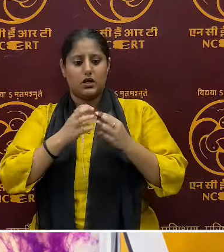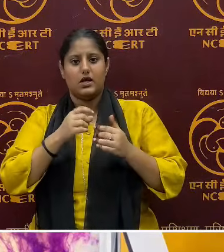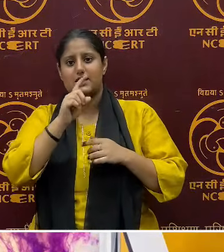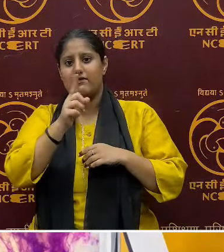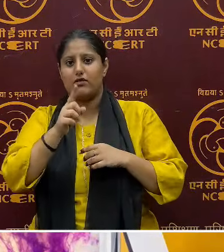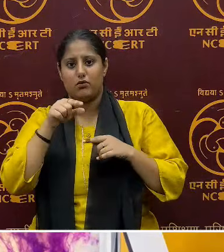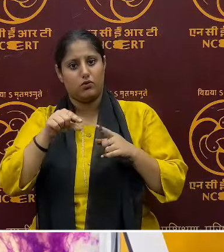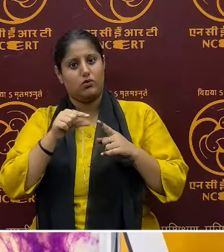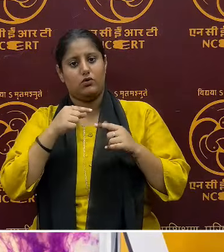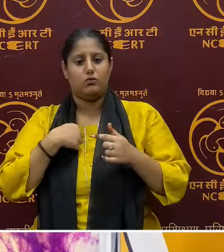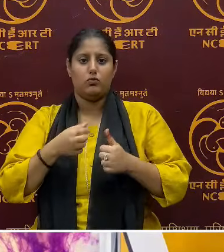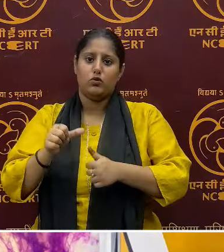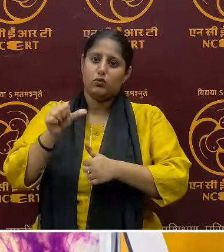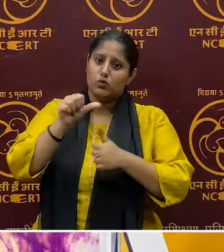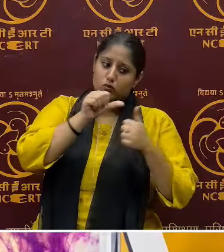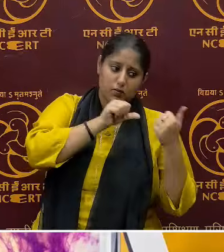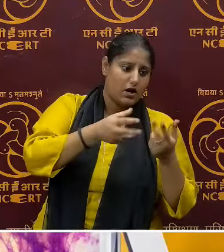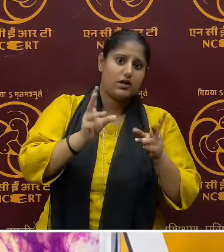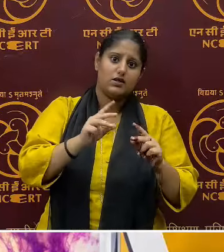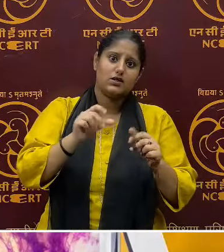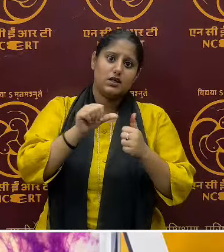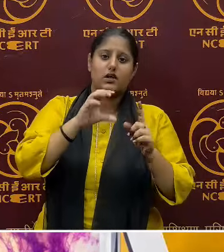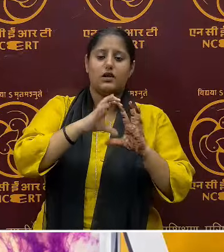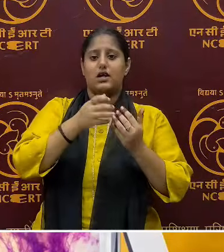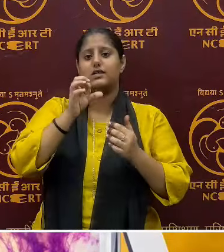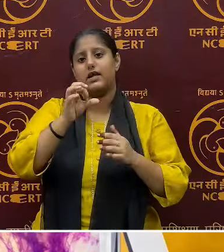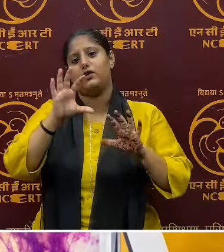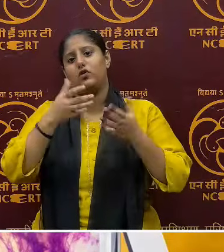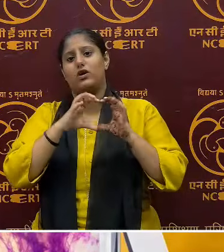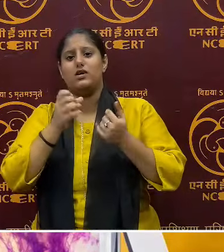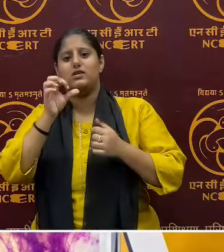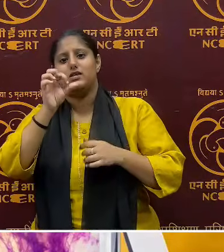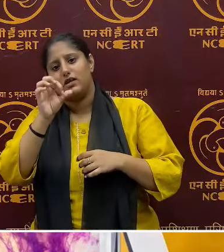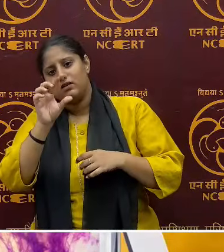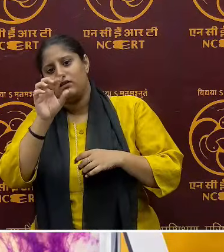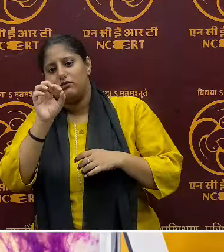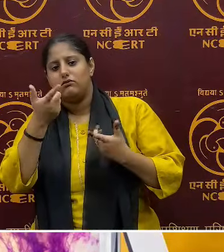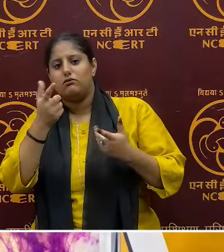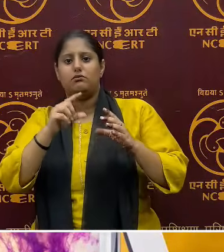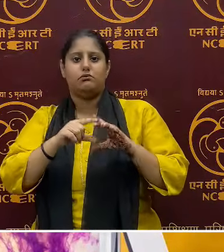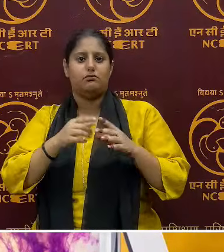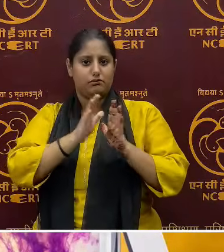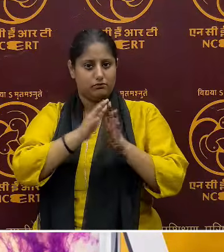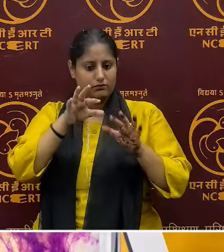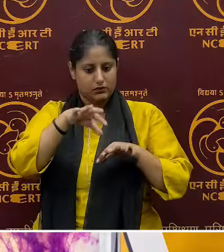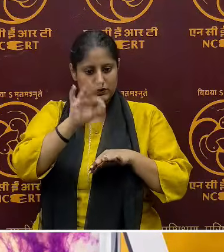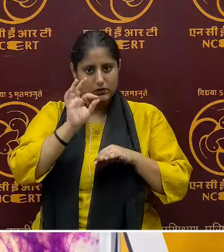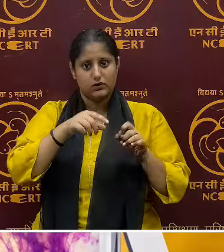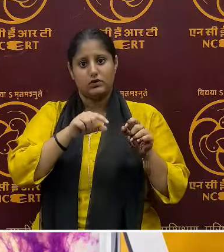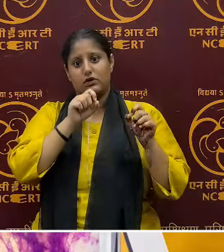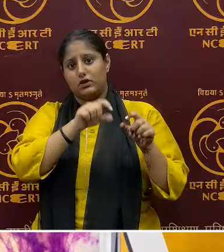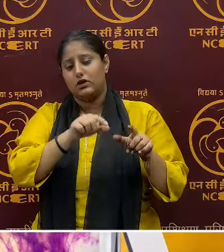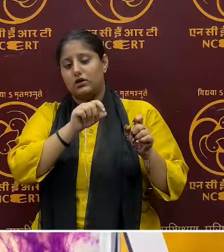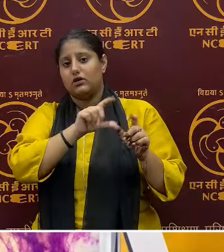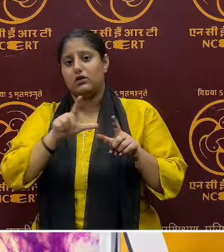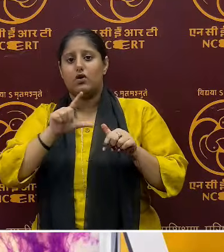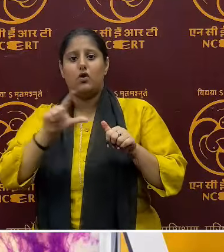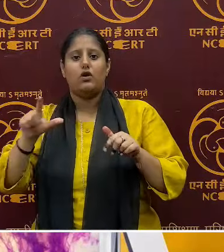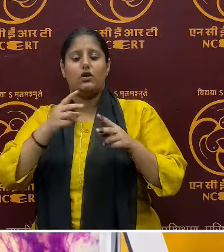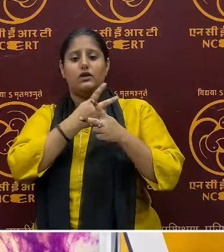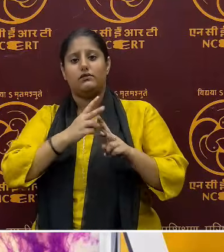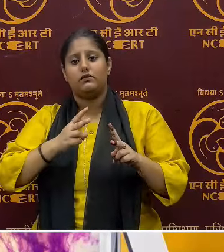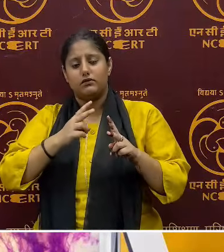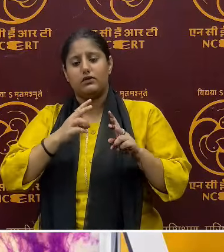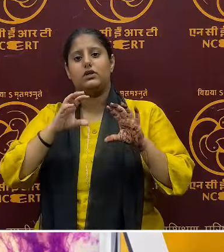you can go back to the class 9th or class 10th also. So where you can study all the components, all the carbon and